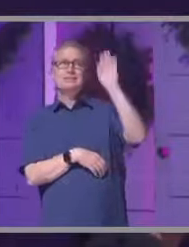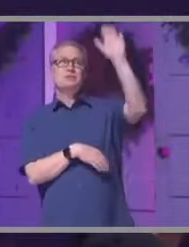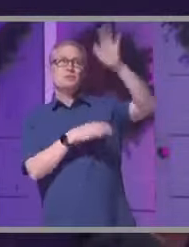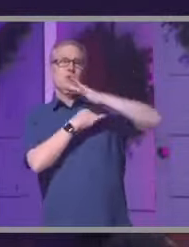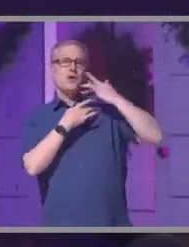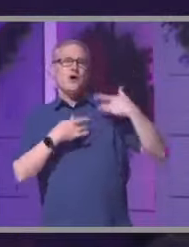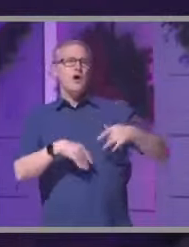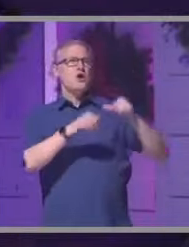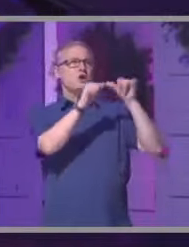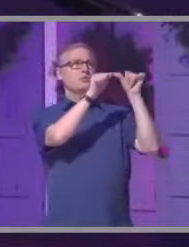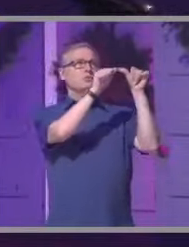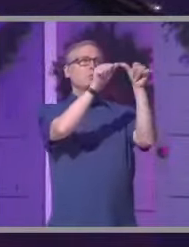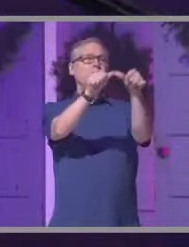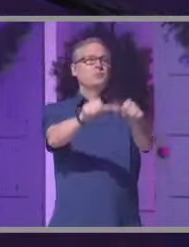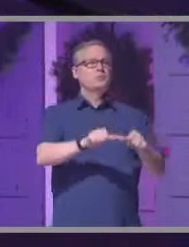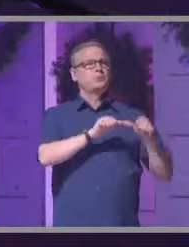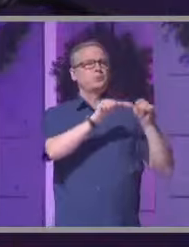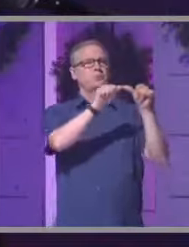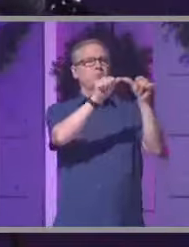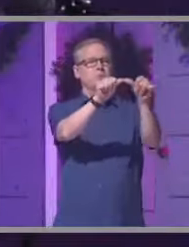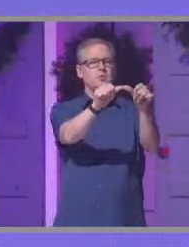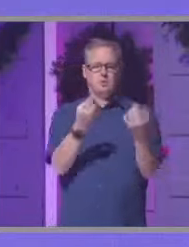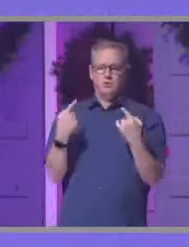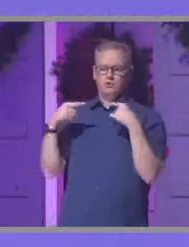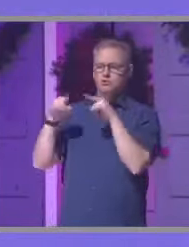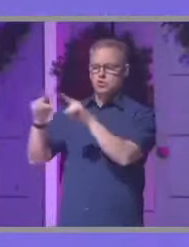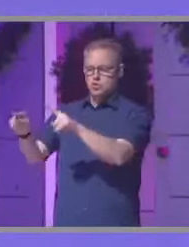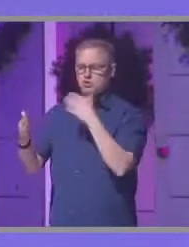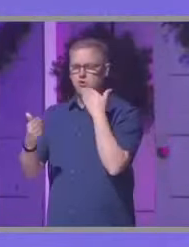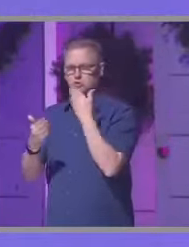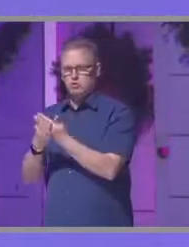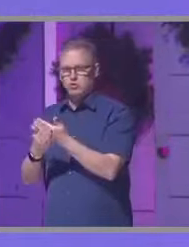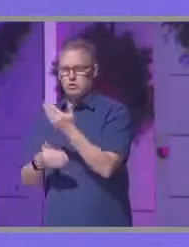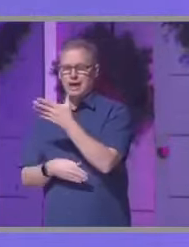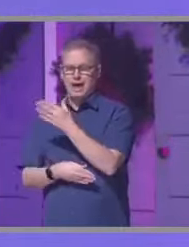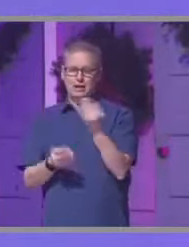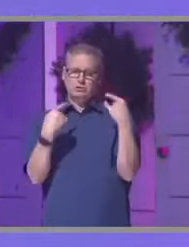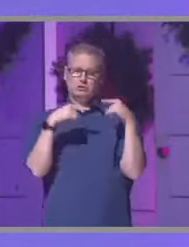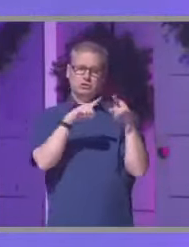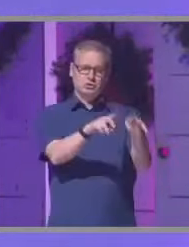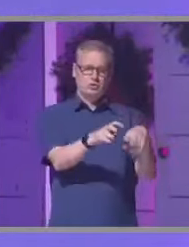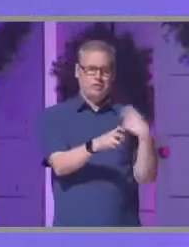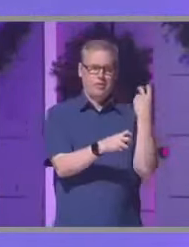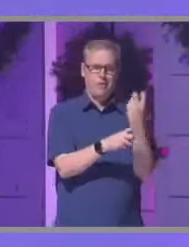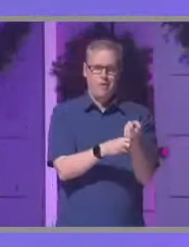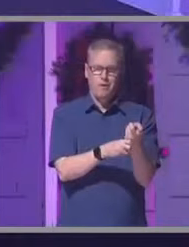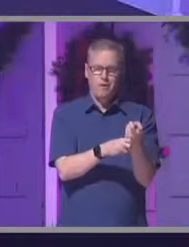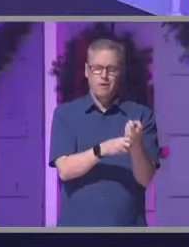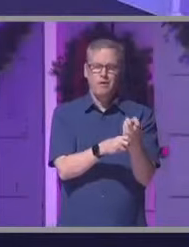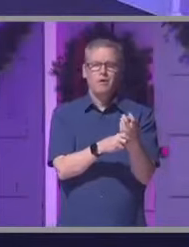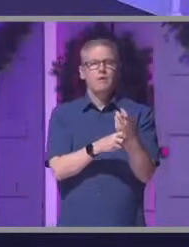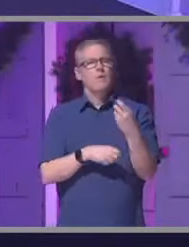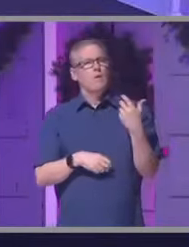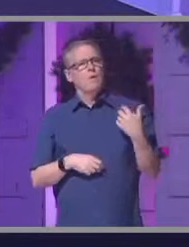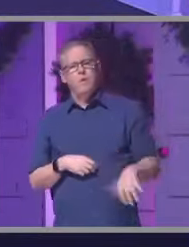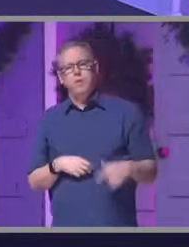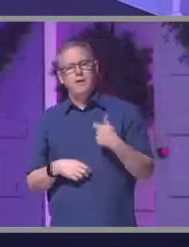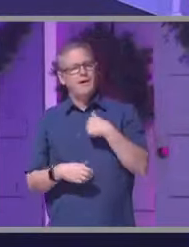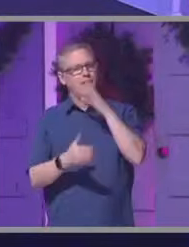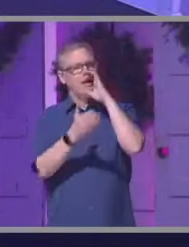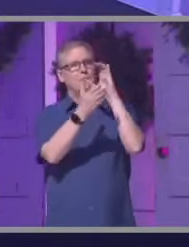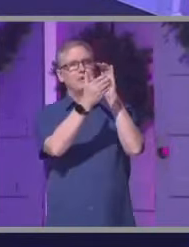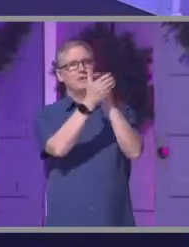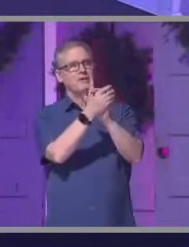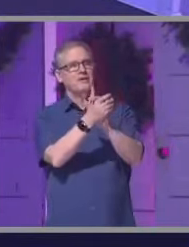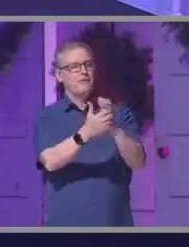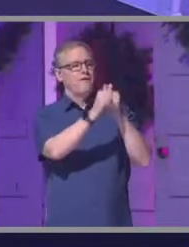your unchanging heart, in the good things and in the hardest part. Oh, I believe and